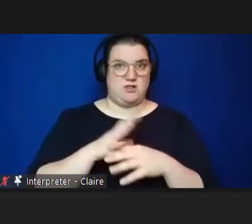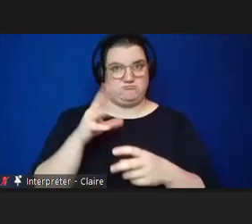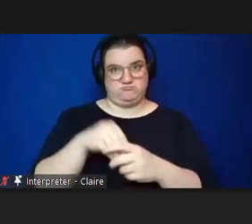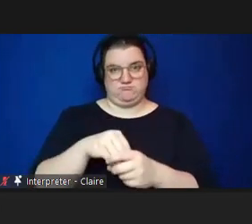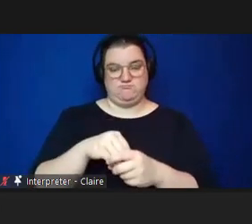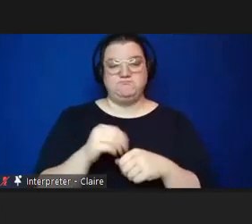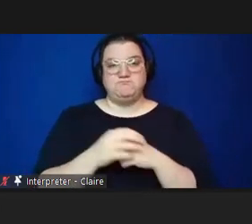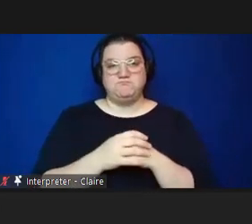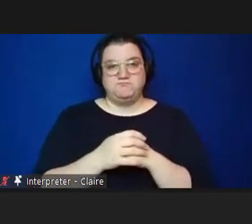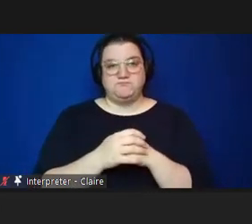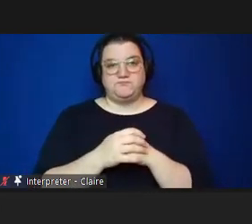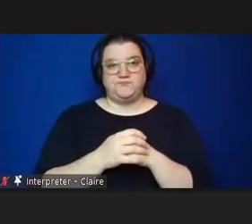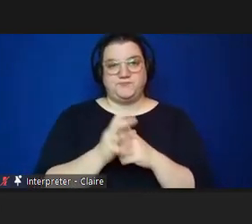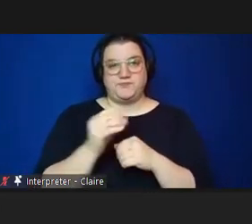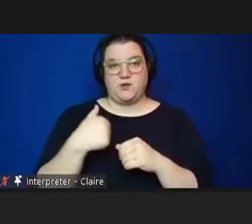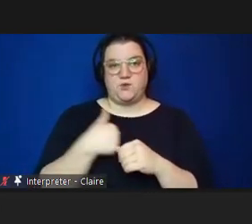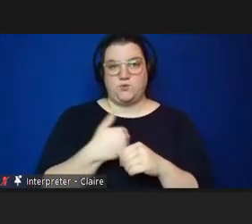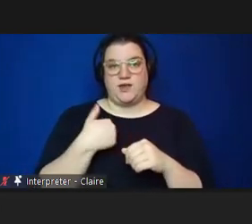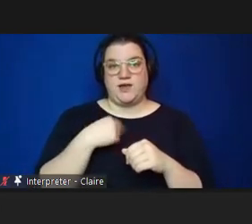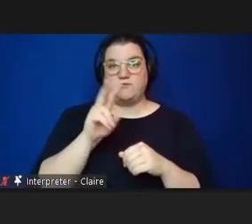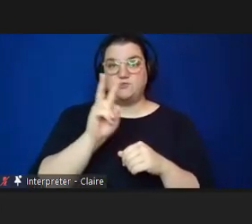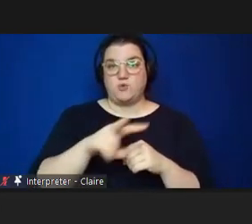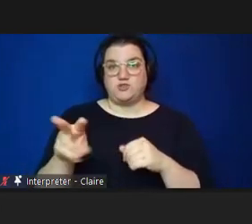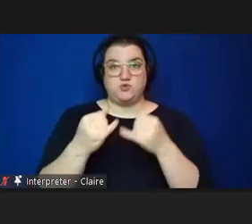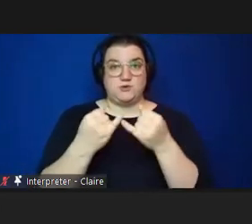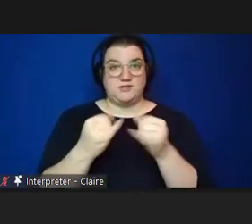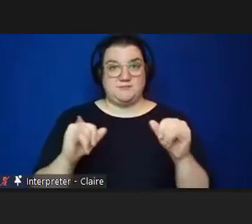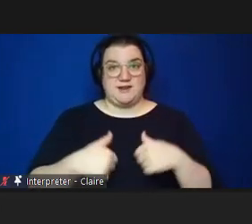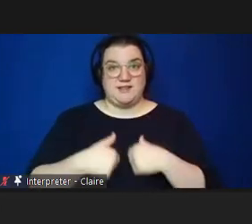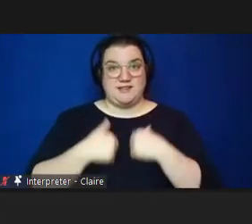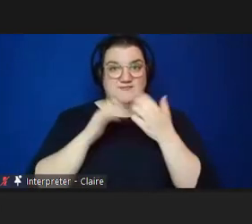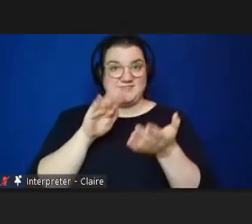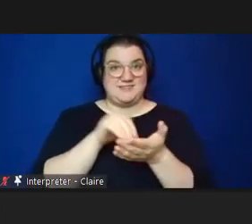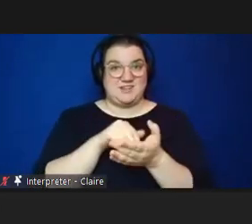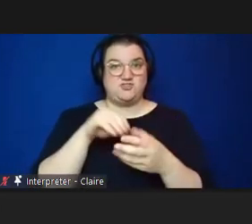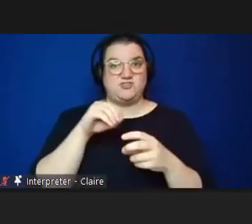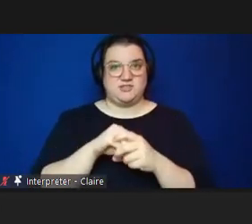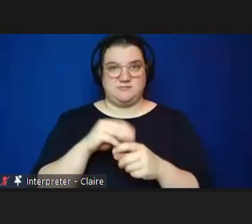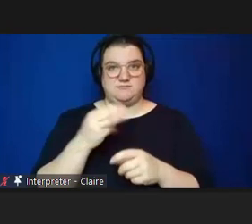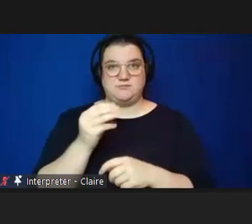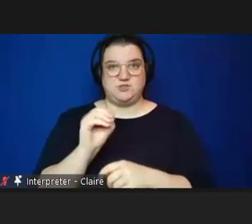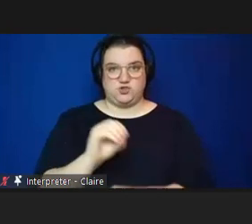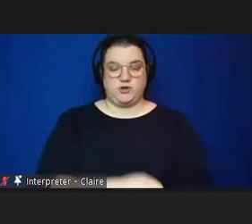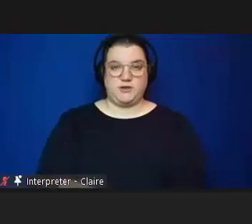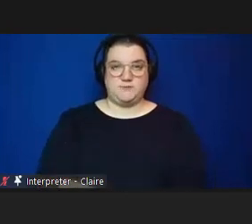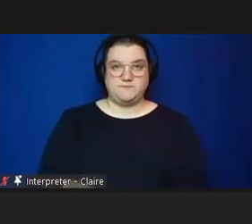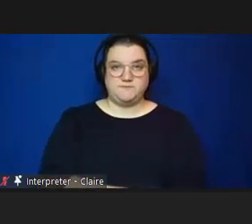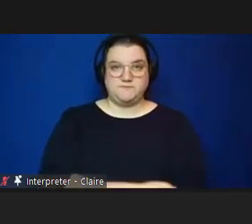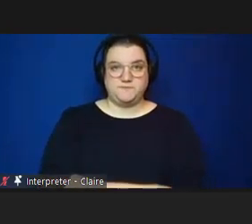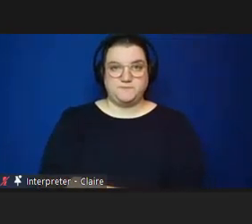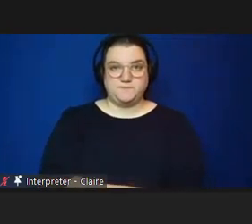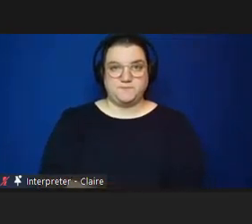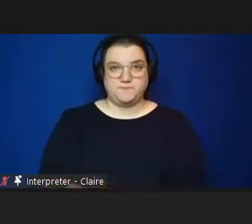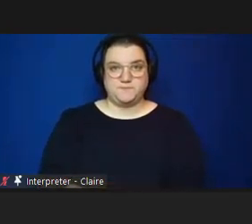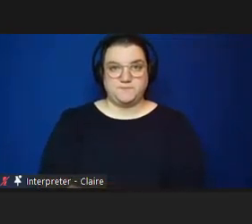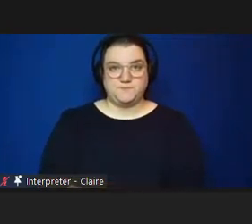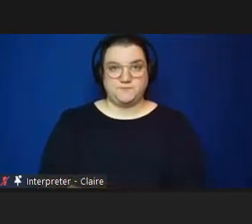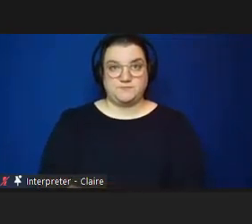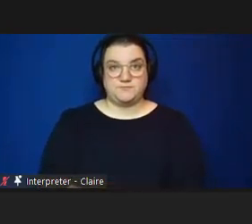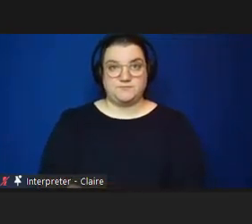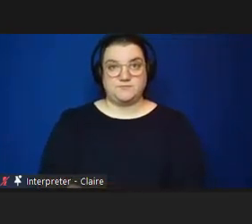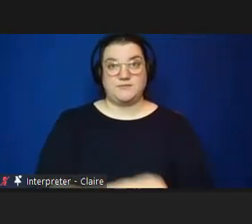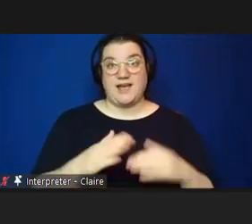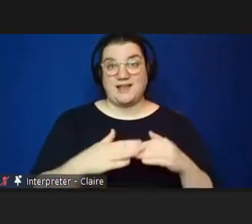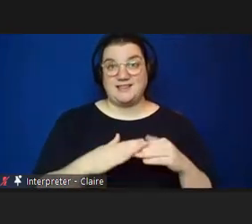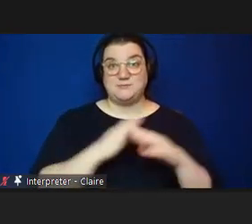And we have 22 independent living centers in Missouri. So at least between 18 and